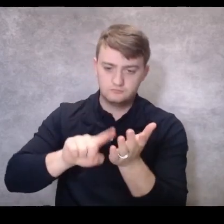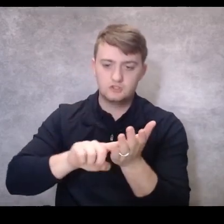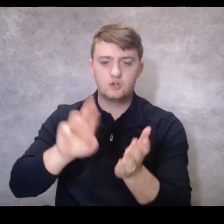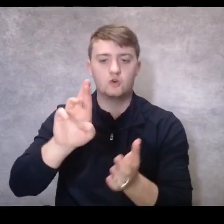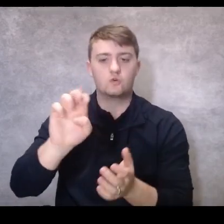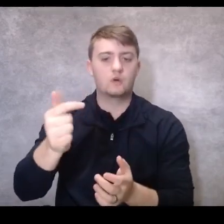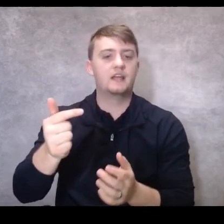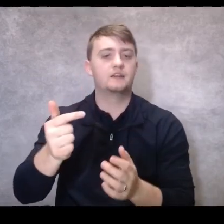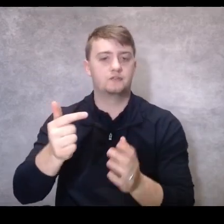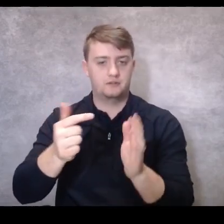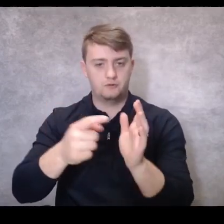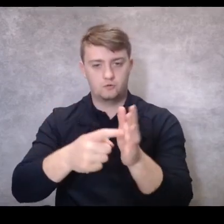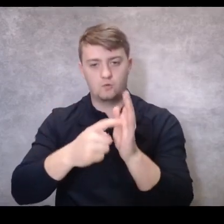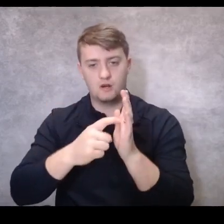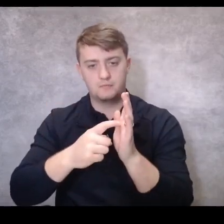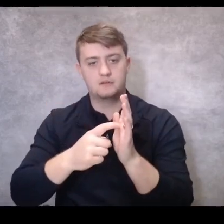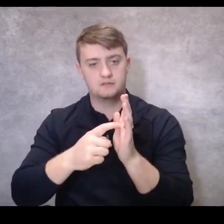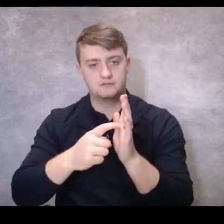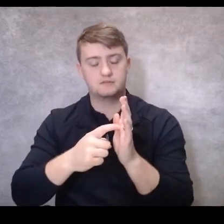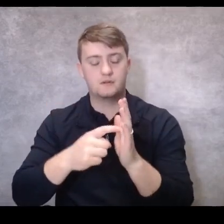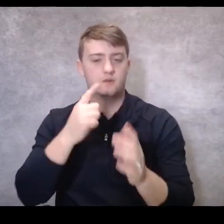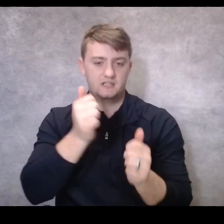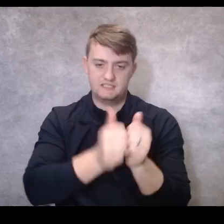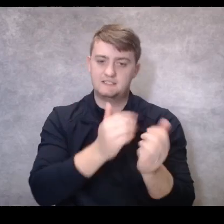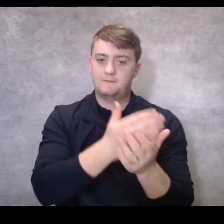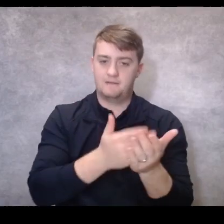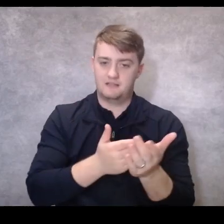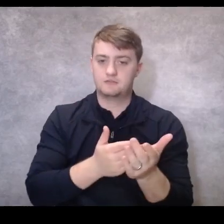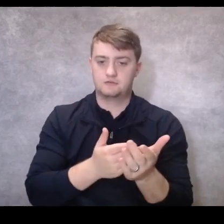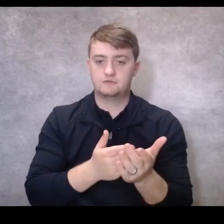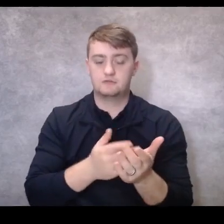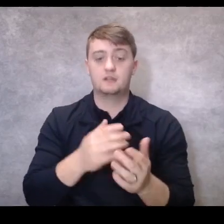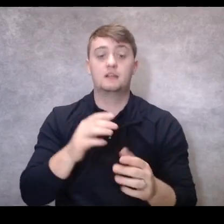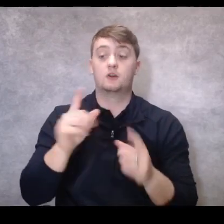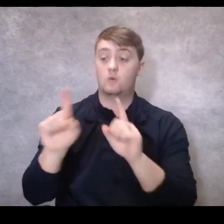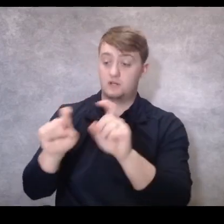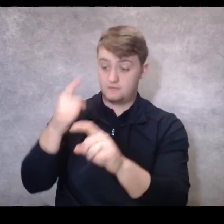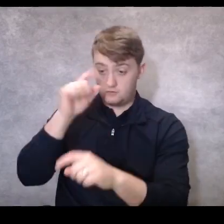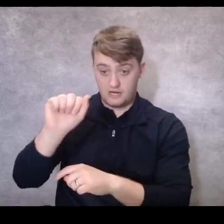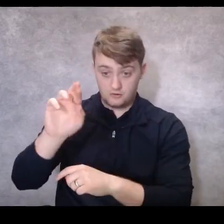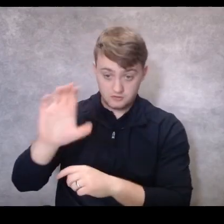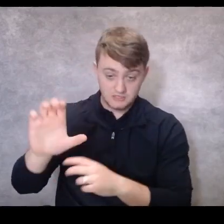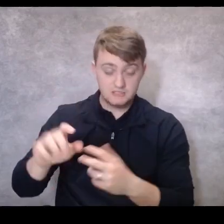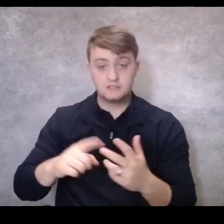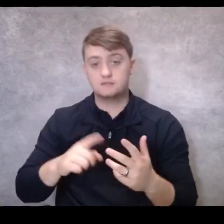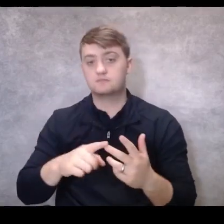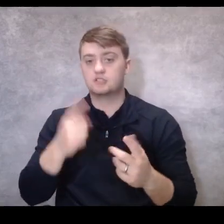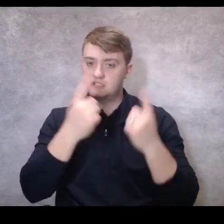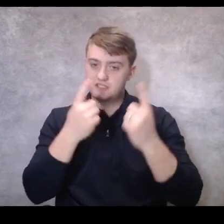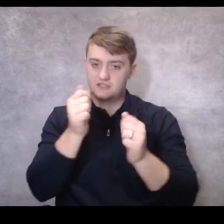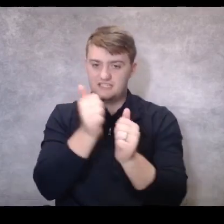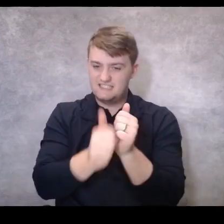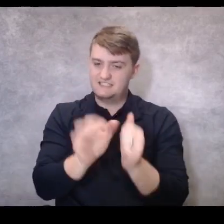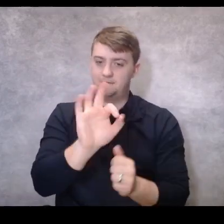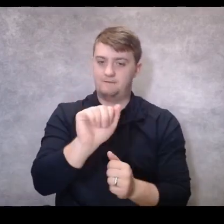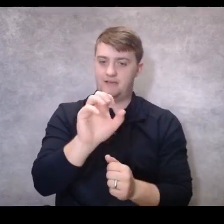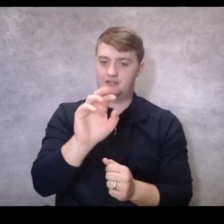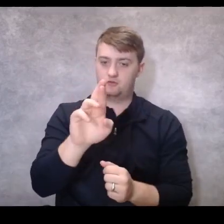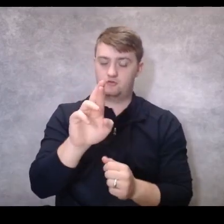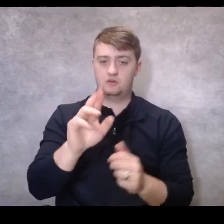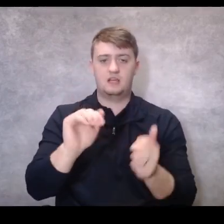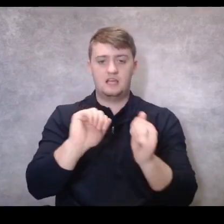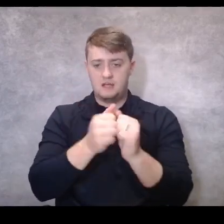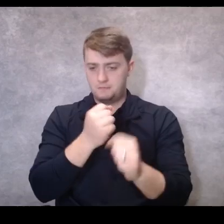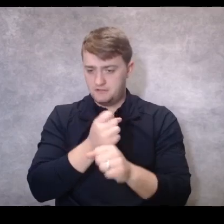at regulatory requirements for each factor, along with guiding questions for the ARC in considering each